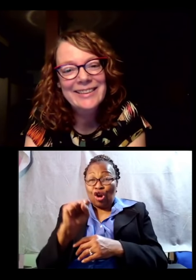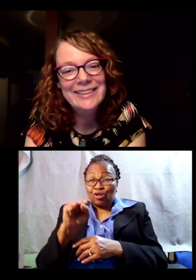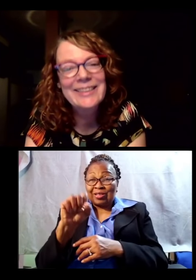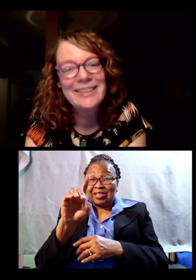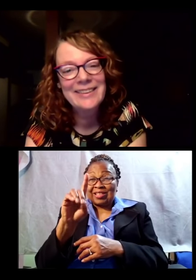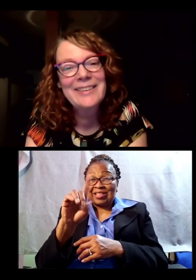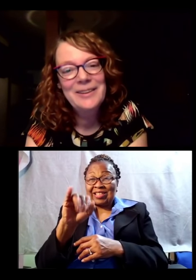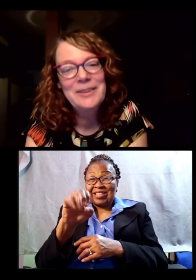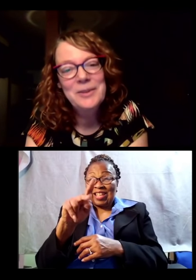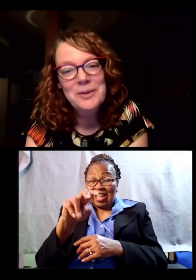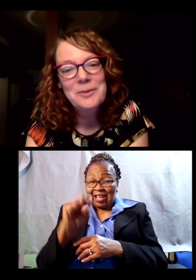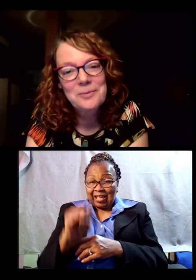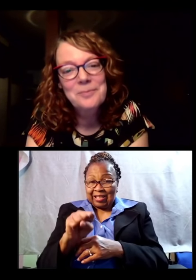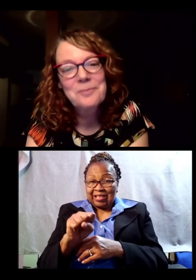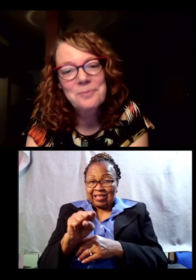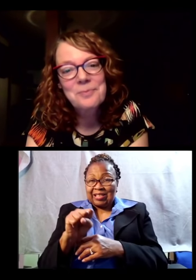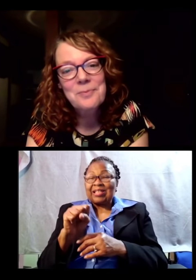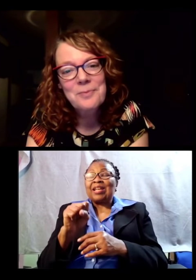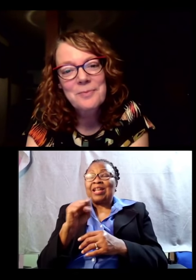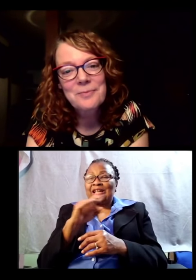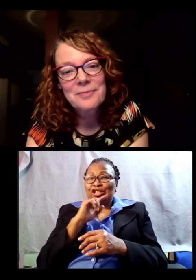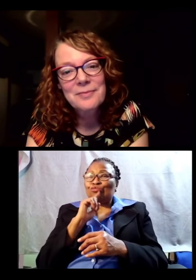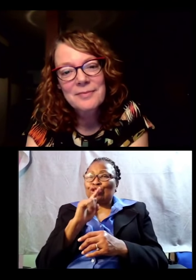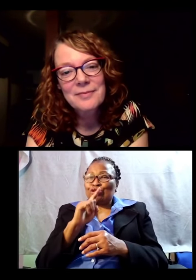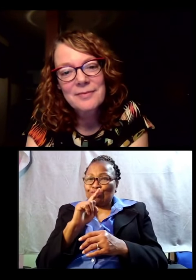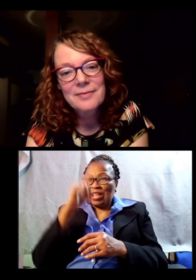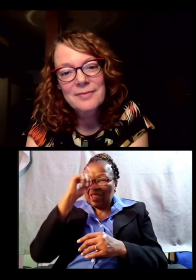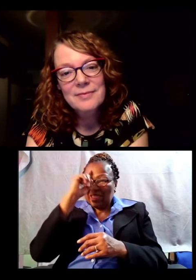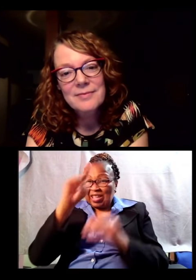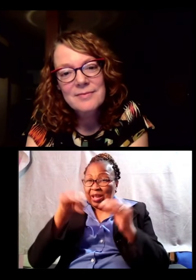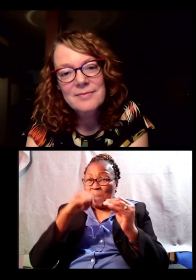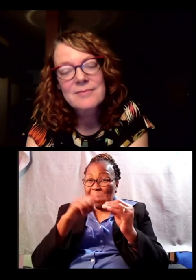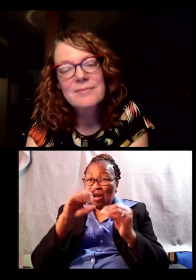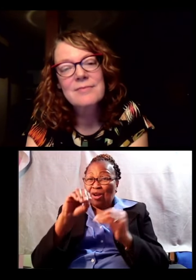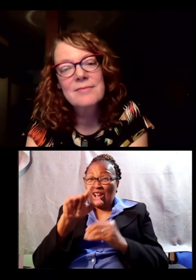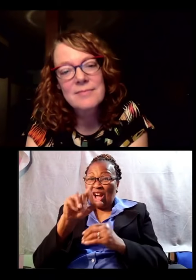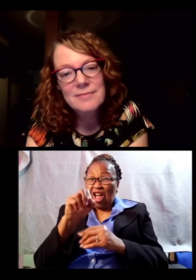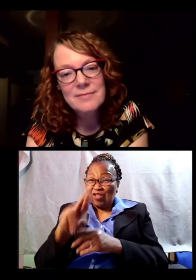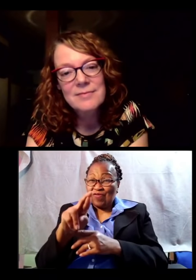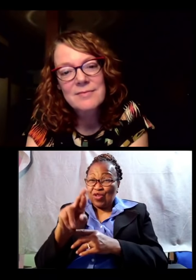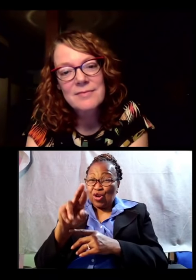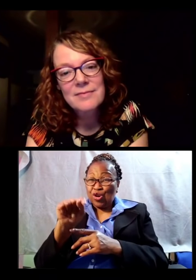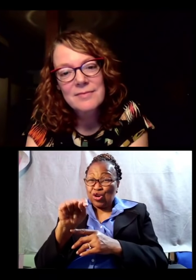channeling Oliver Twist to a considerable extent.